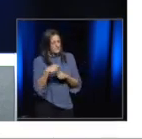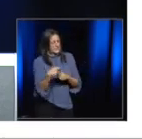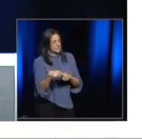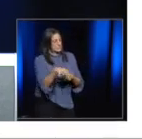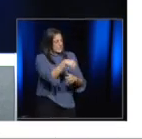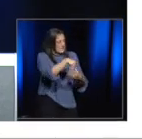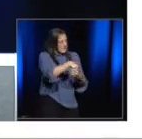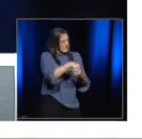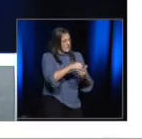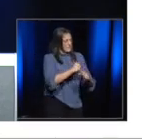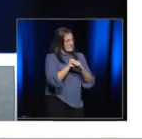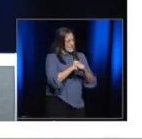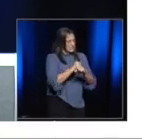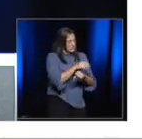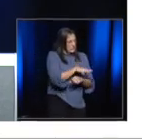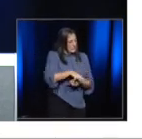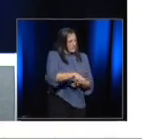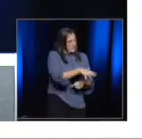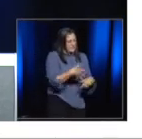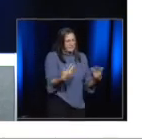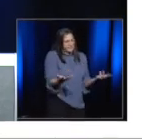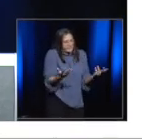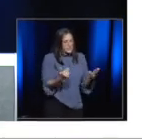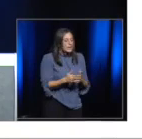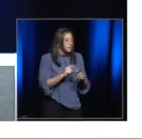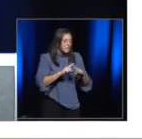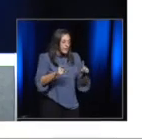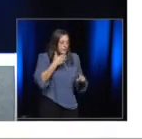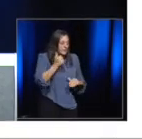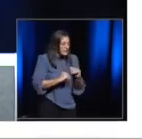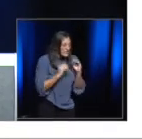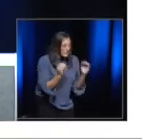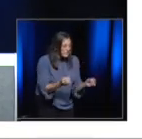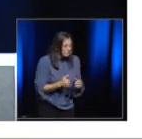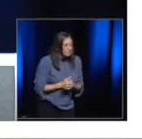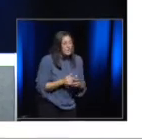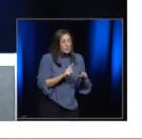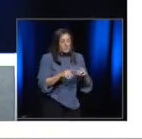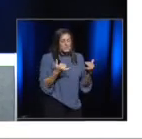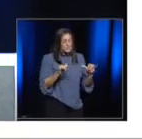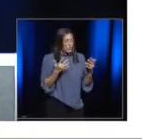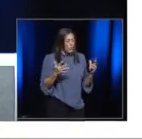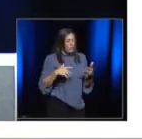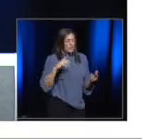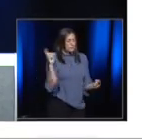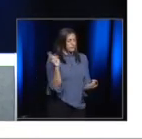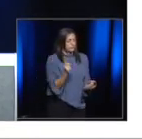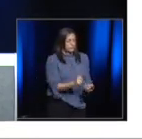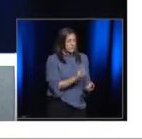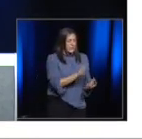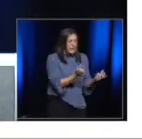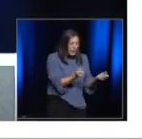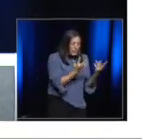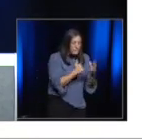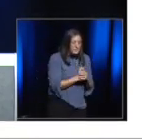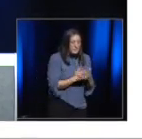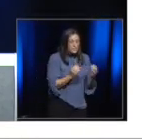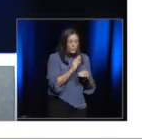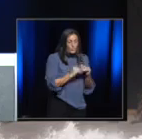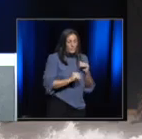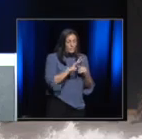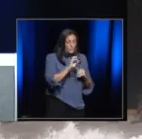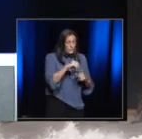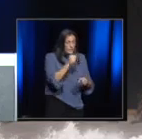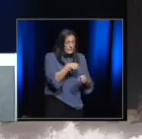them. Better late than never, I guess. But the damage was done with almost 40 years of fisheries-caused mortality and